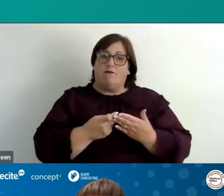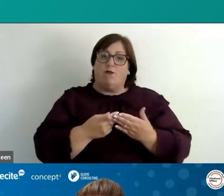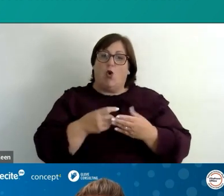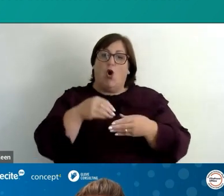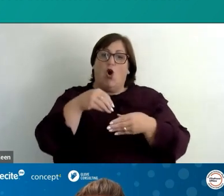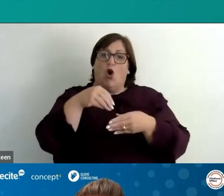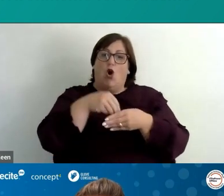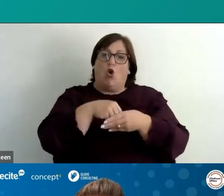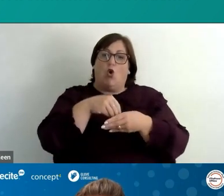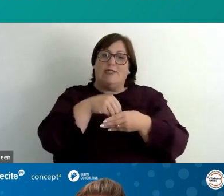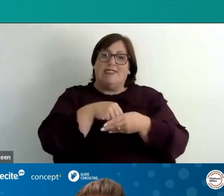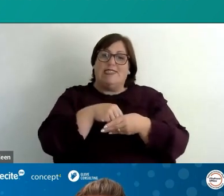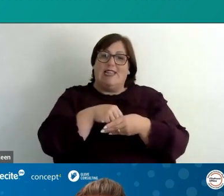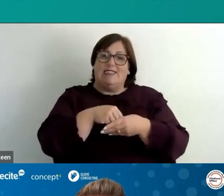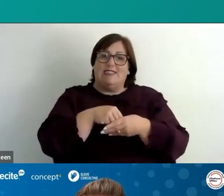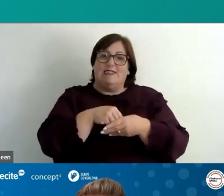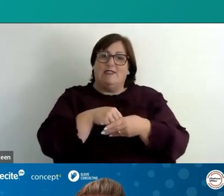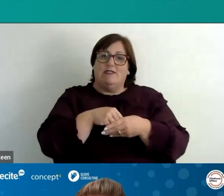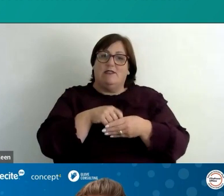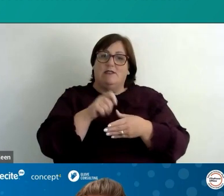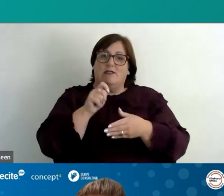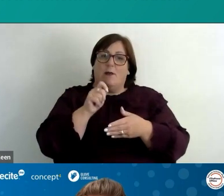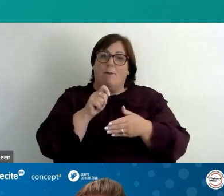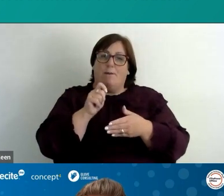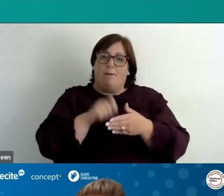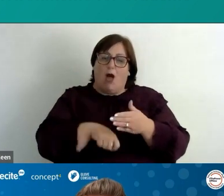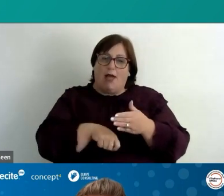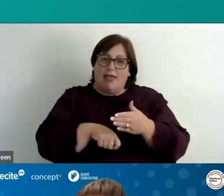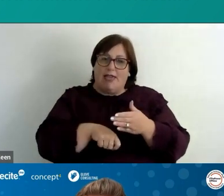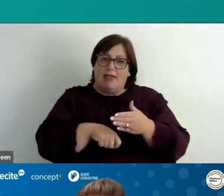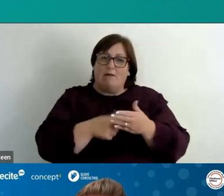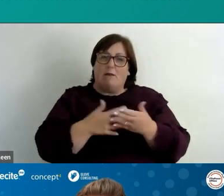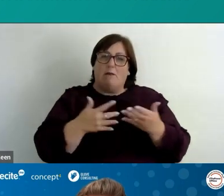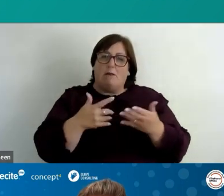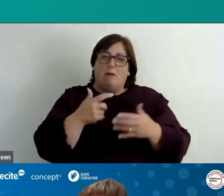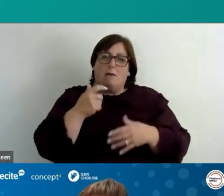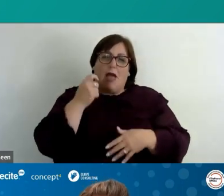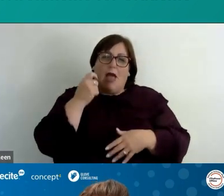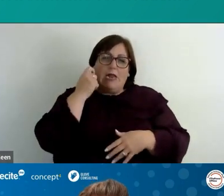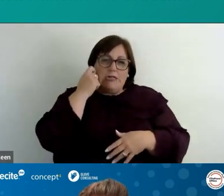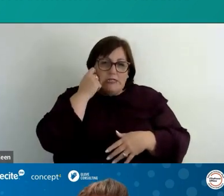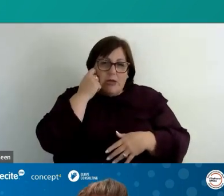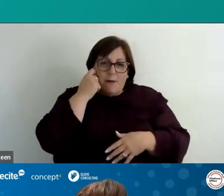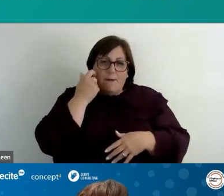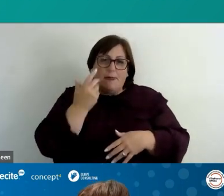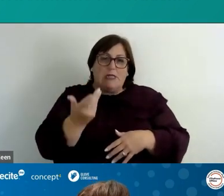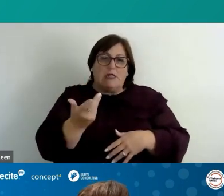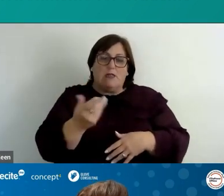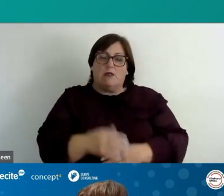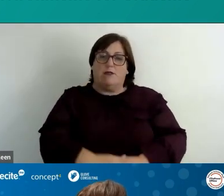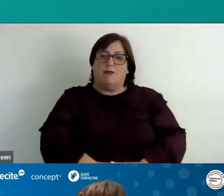guidelines and another thing people following them. So curious if you have any tips on getting people on board. Thanks.